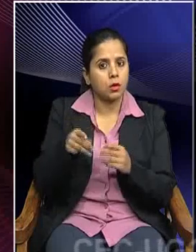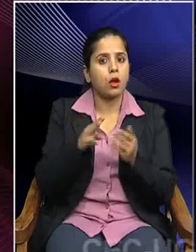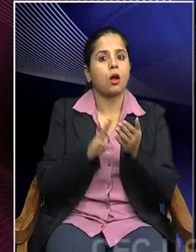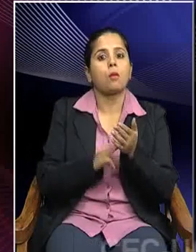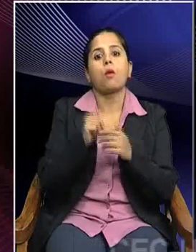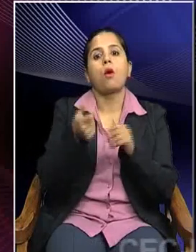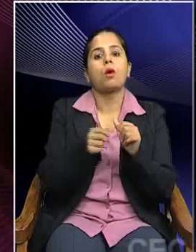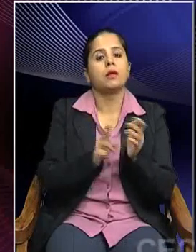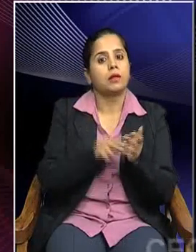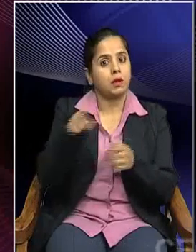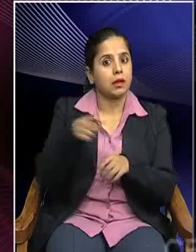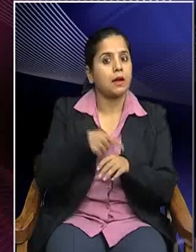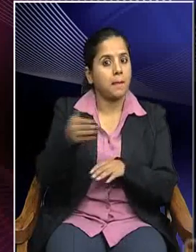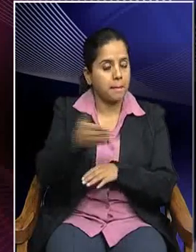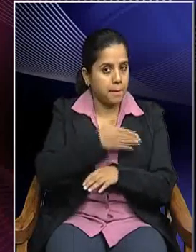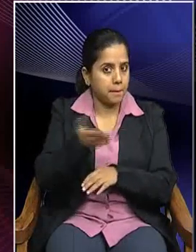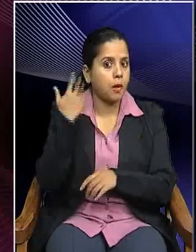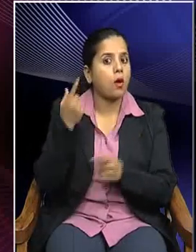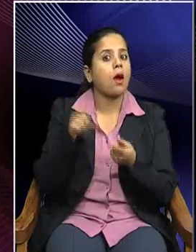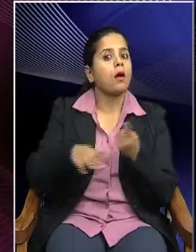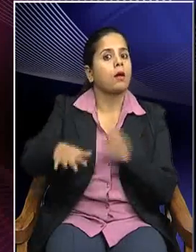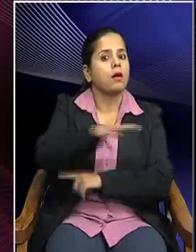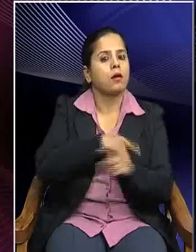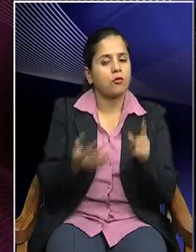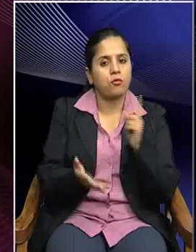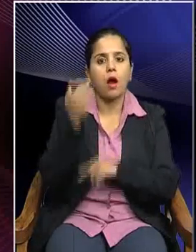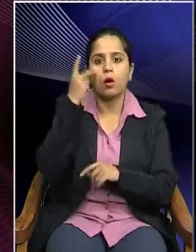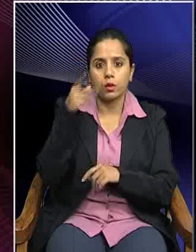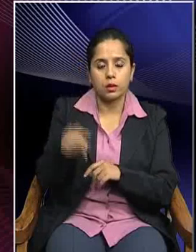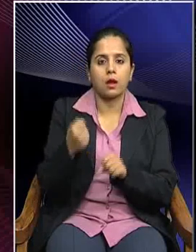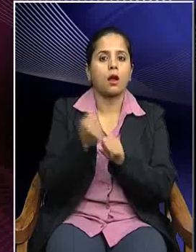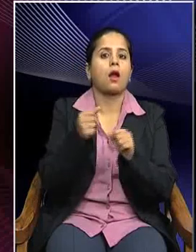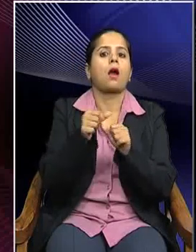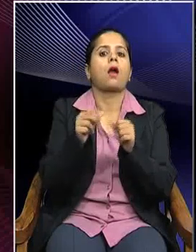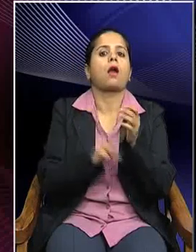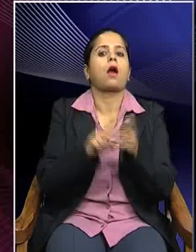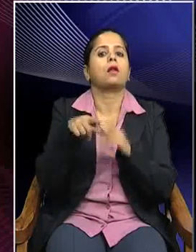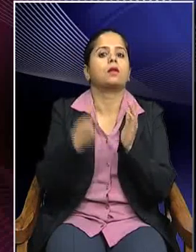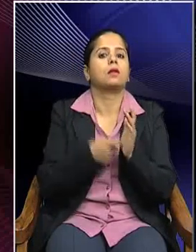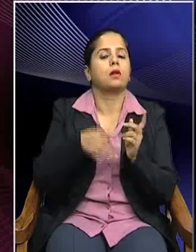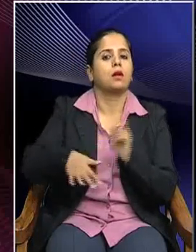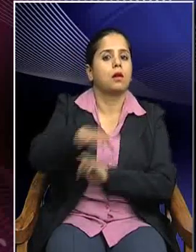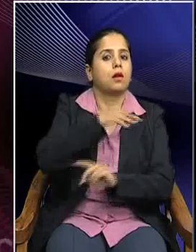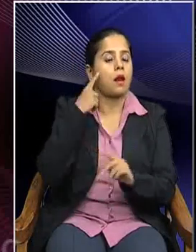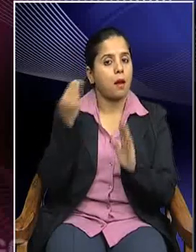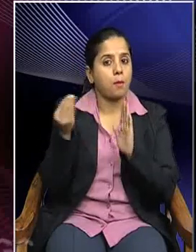period in this area have been found, in Gandhar area have been found, bearing